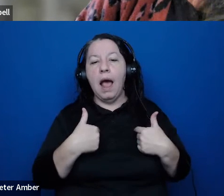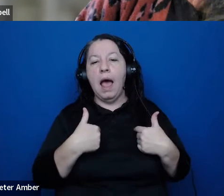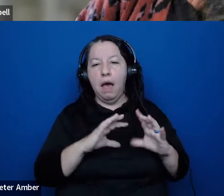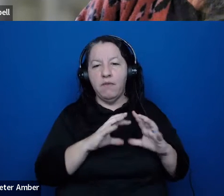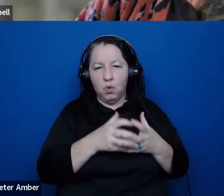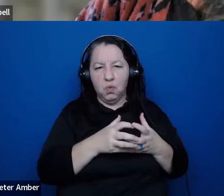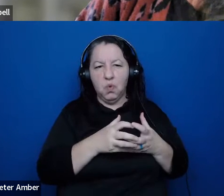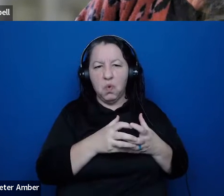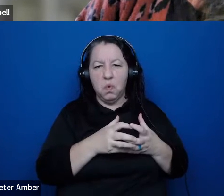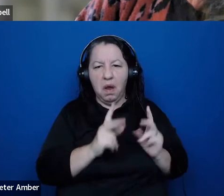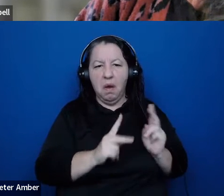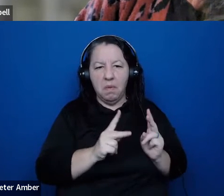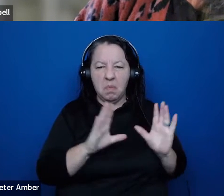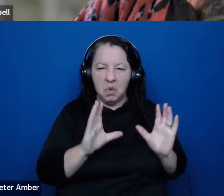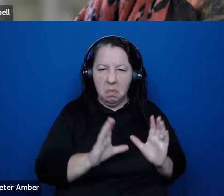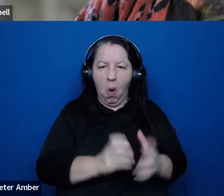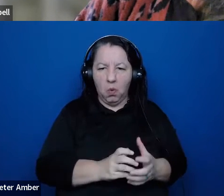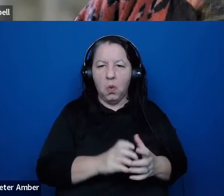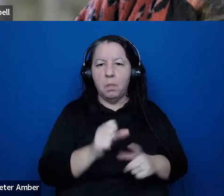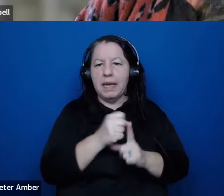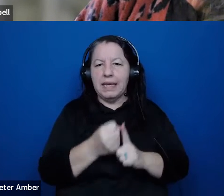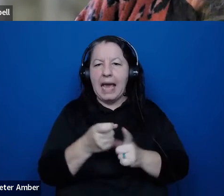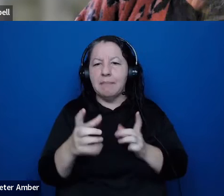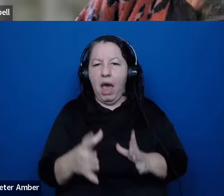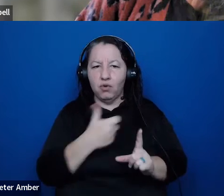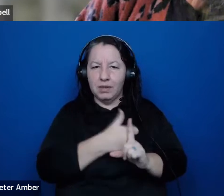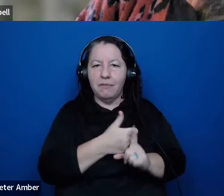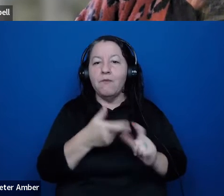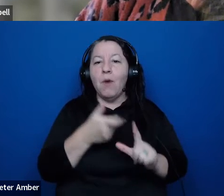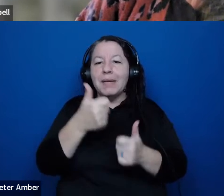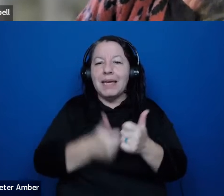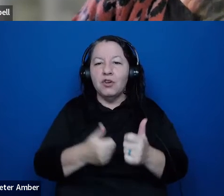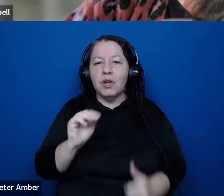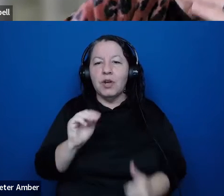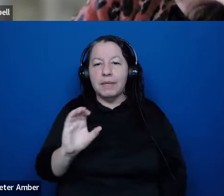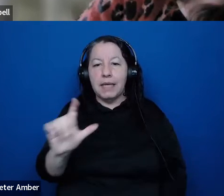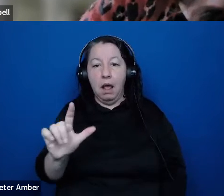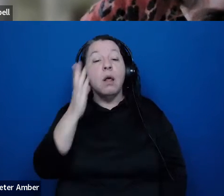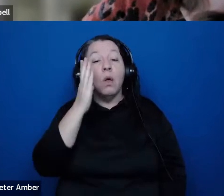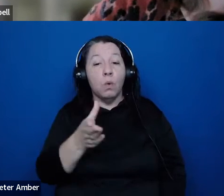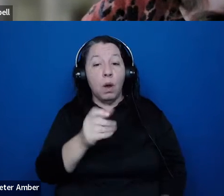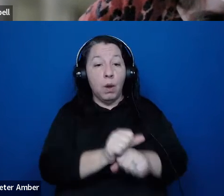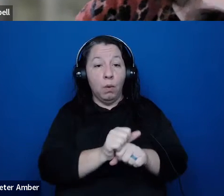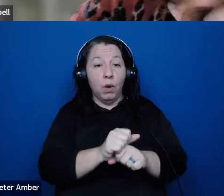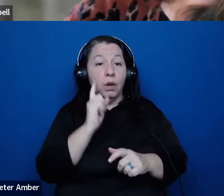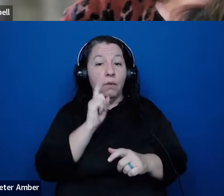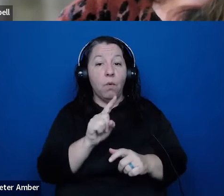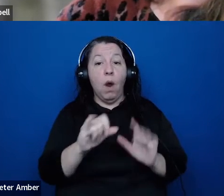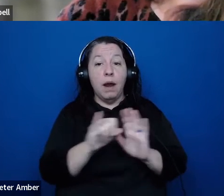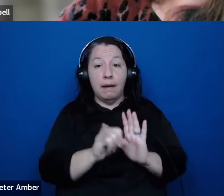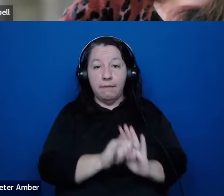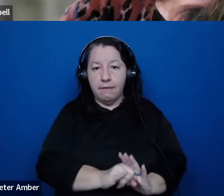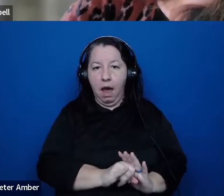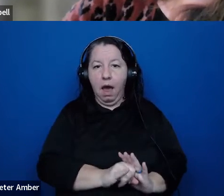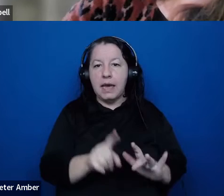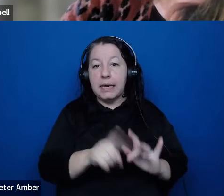group of case managers from each MCL, and we'll be working to identify gaps and